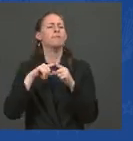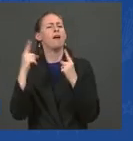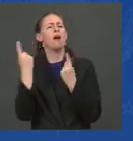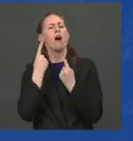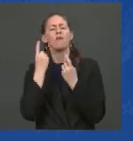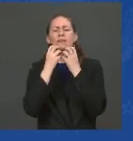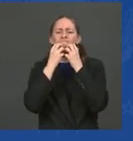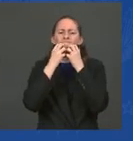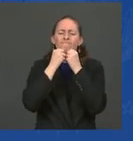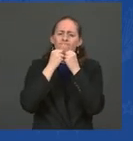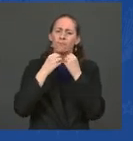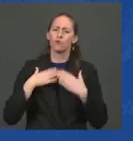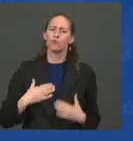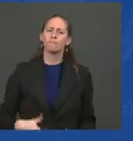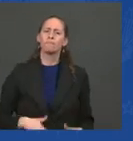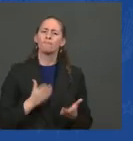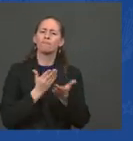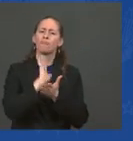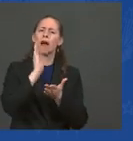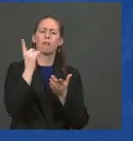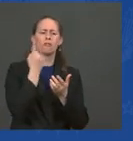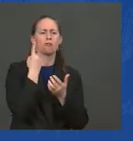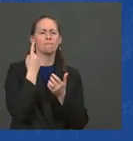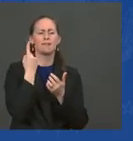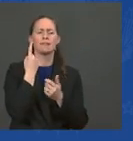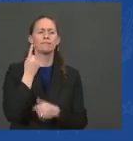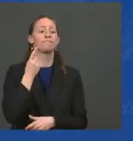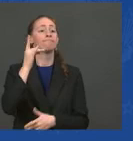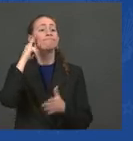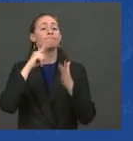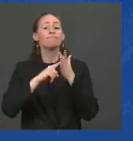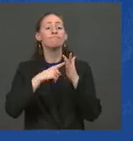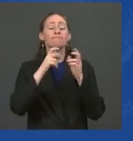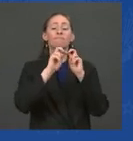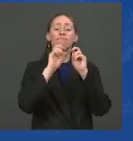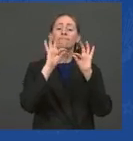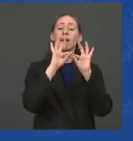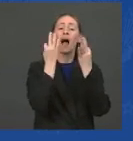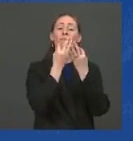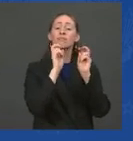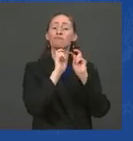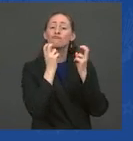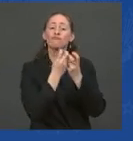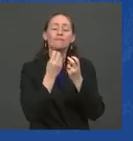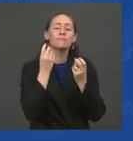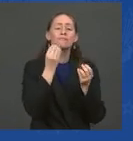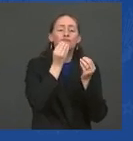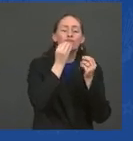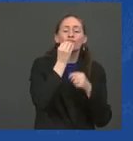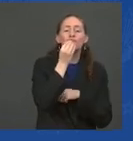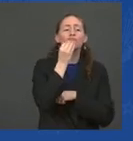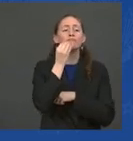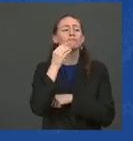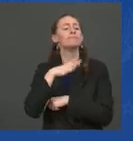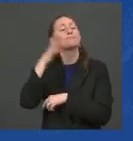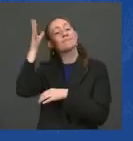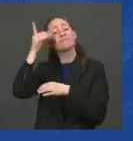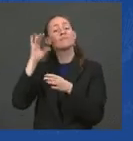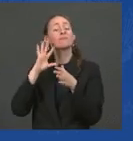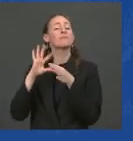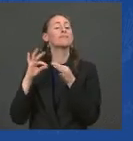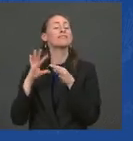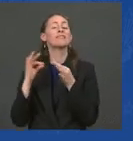dignity. Our dinner table, my dad was what many would call a righteous Christian.